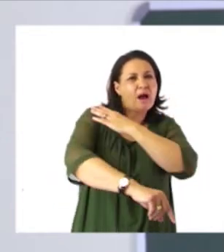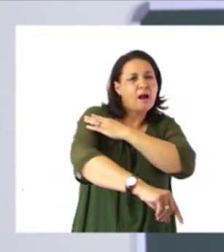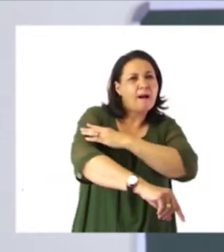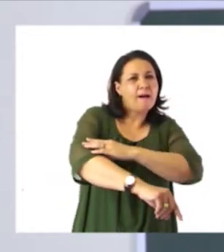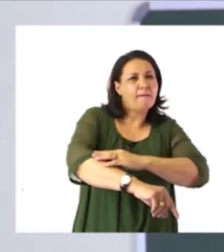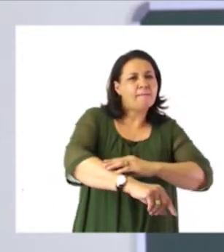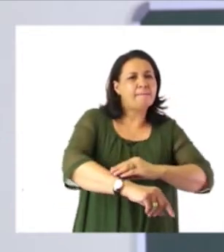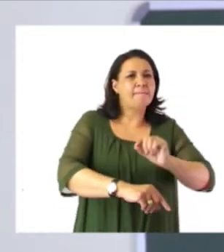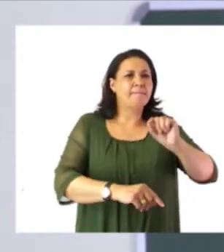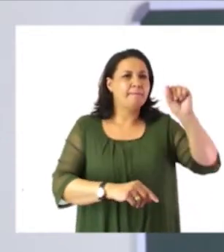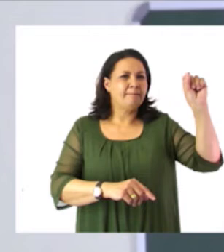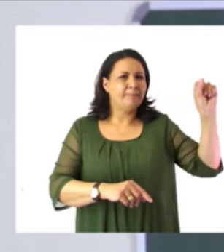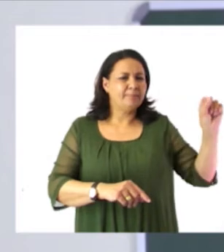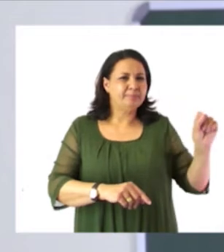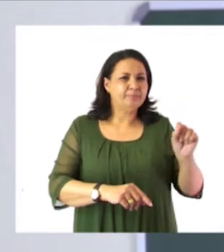the arm,